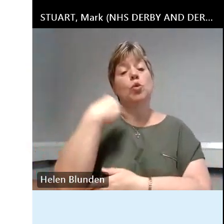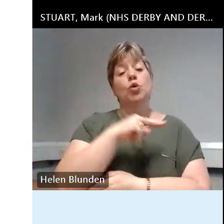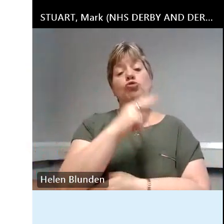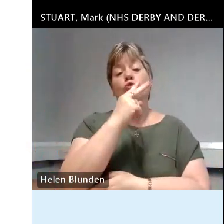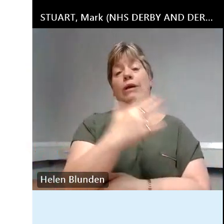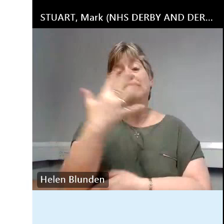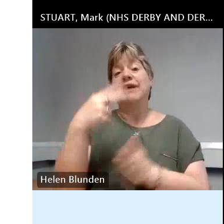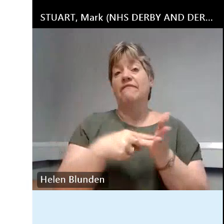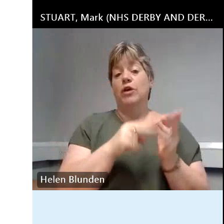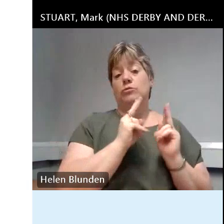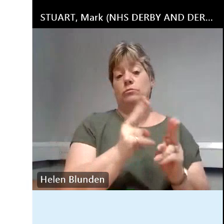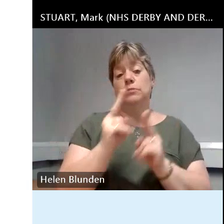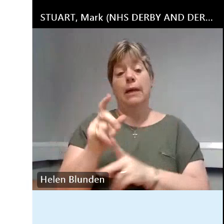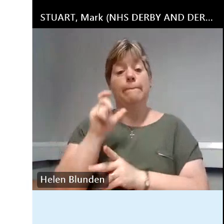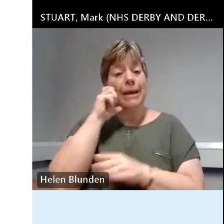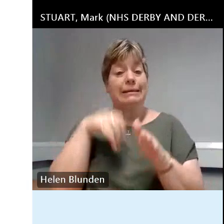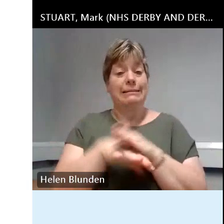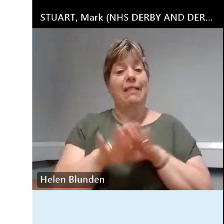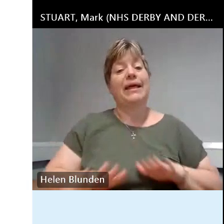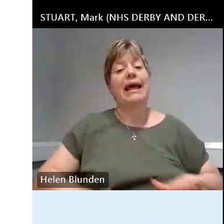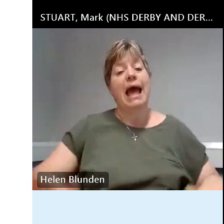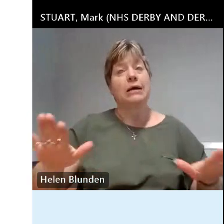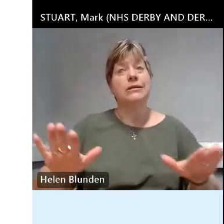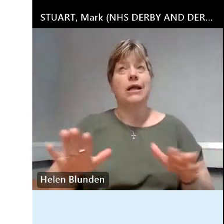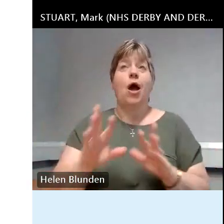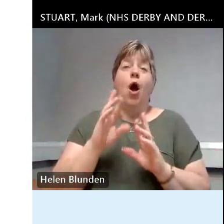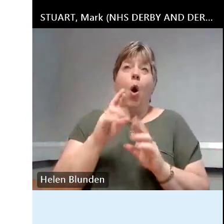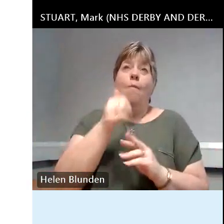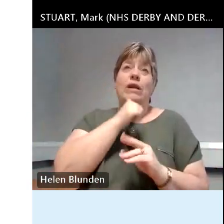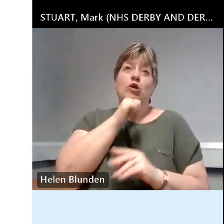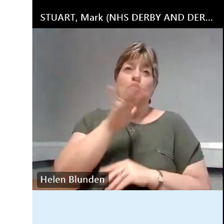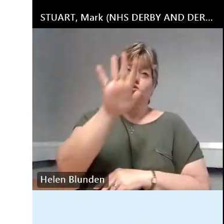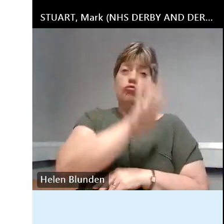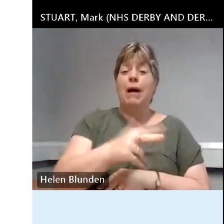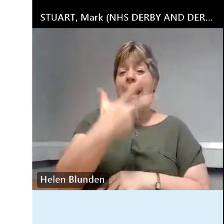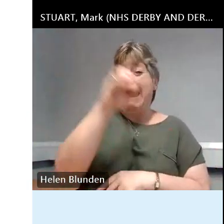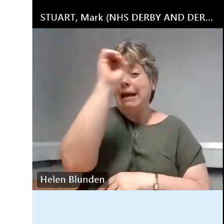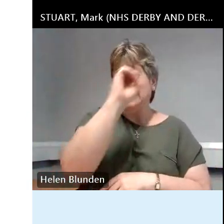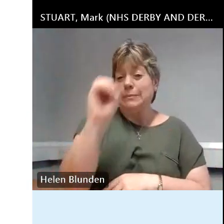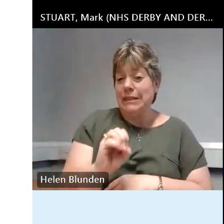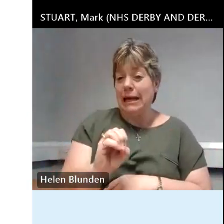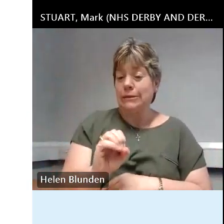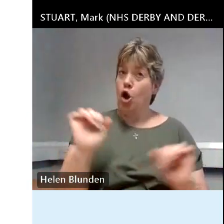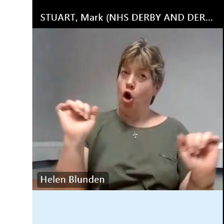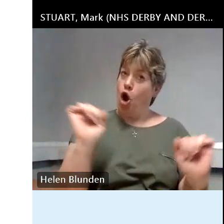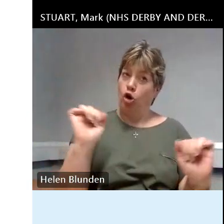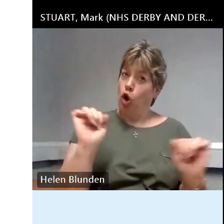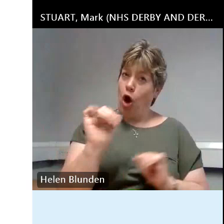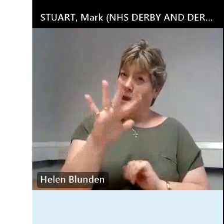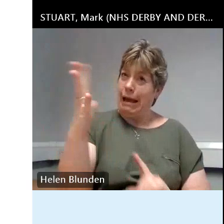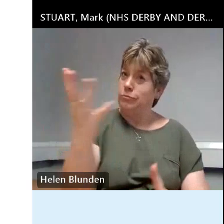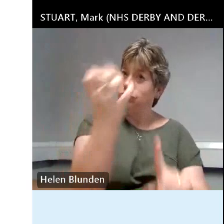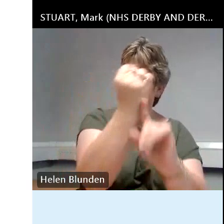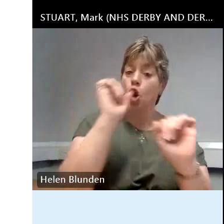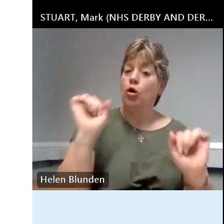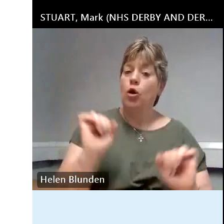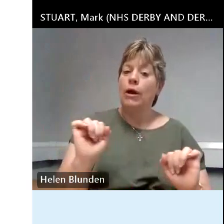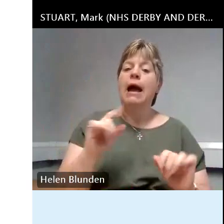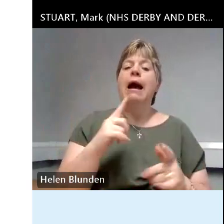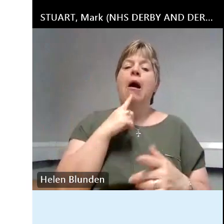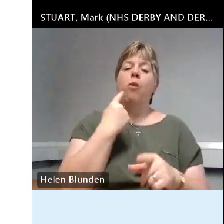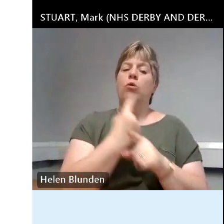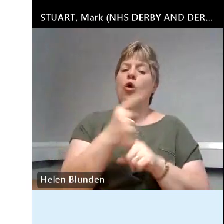ward beds across the county with a use rate of 80%. We're not quite hitting those targets, and again, I'll talk to some of that in